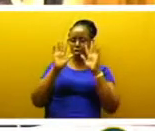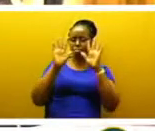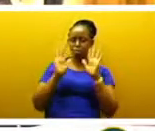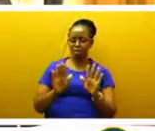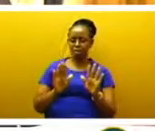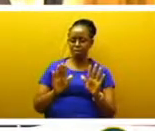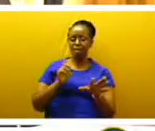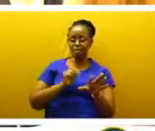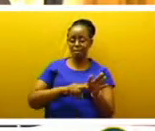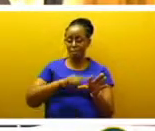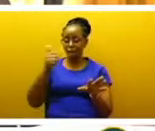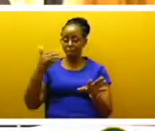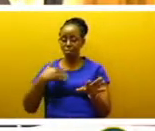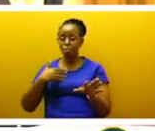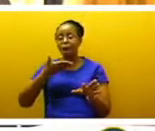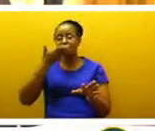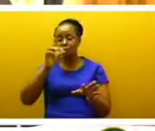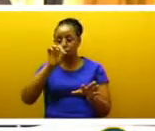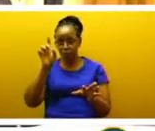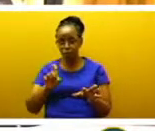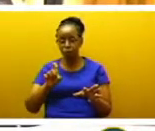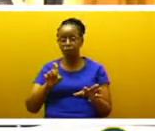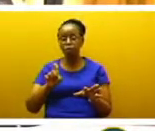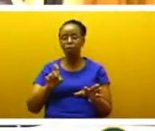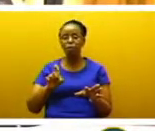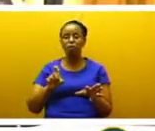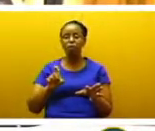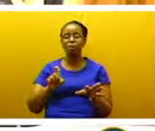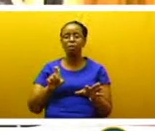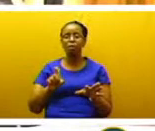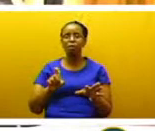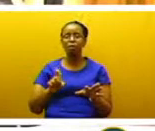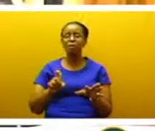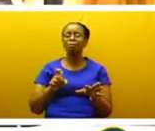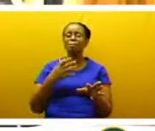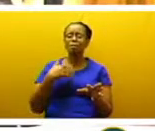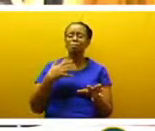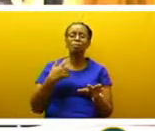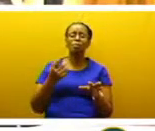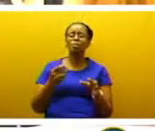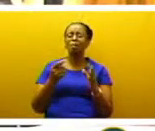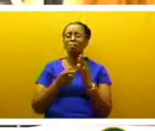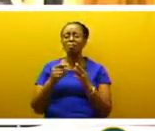were answering questions, yeah. a lot of maligning, a lot of...